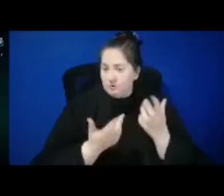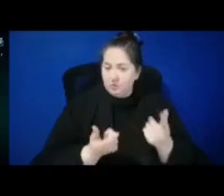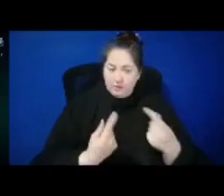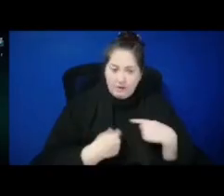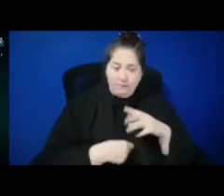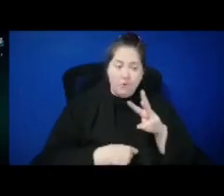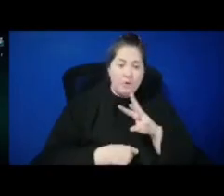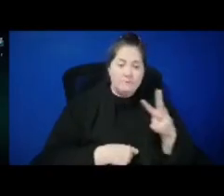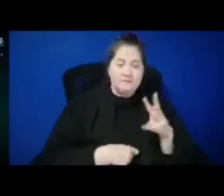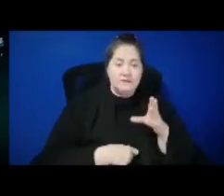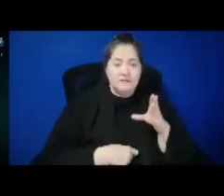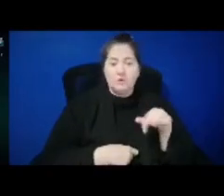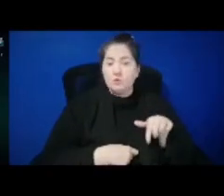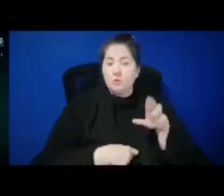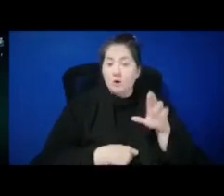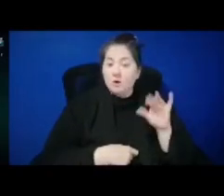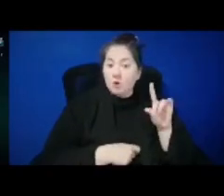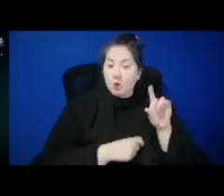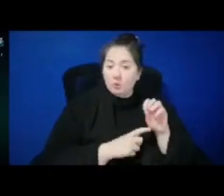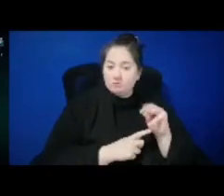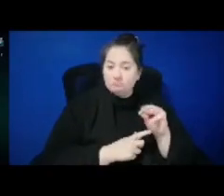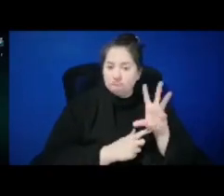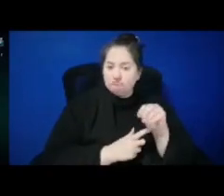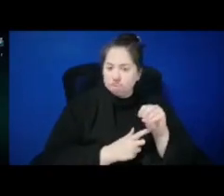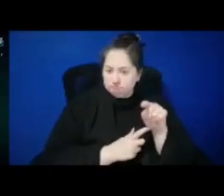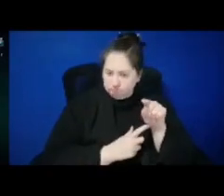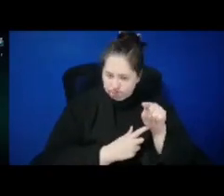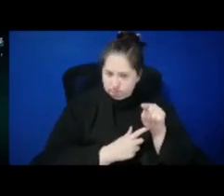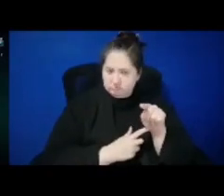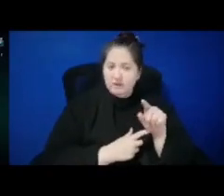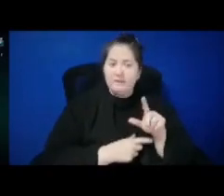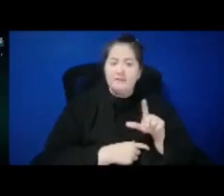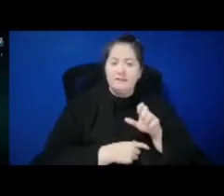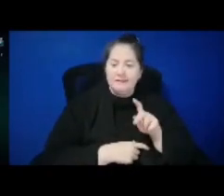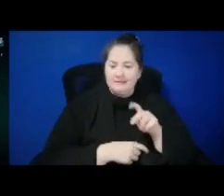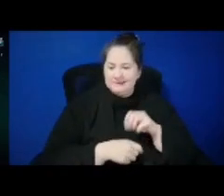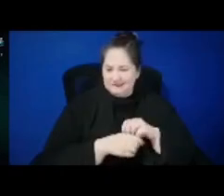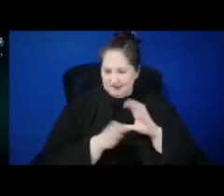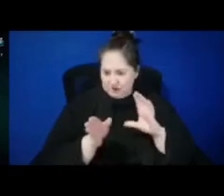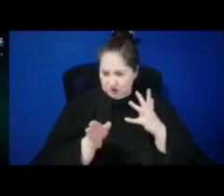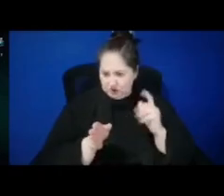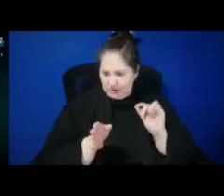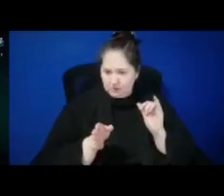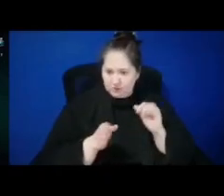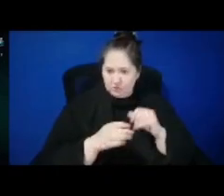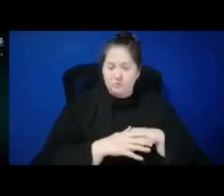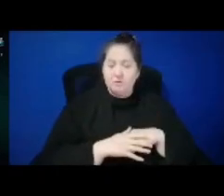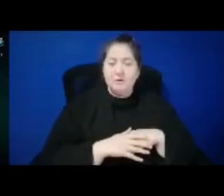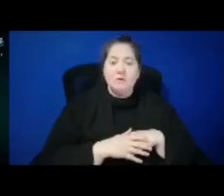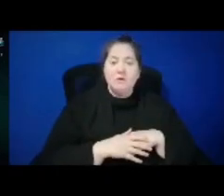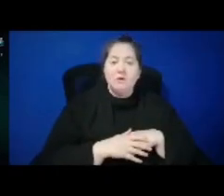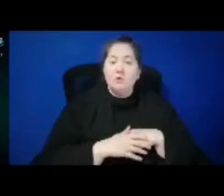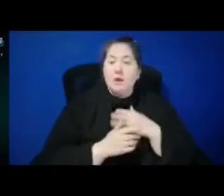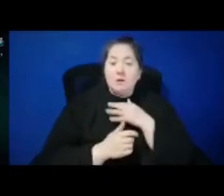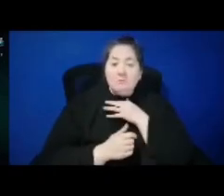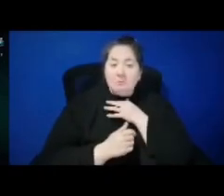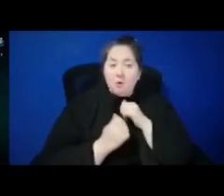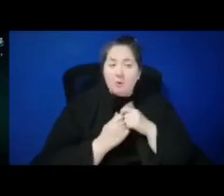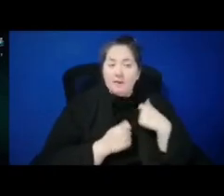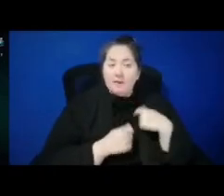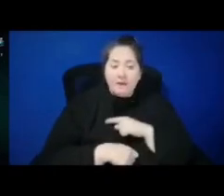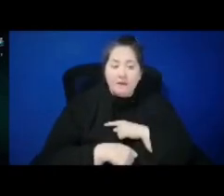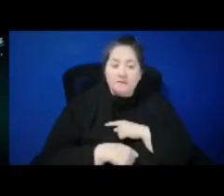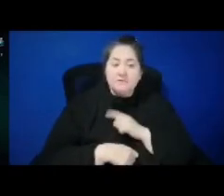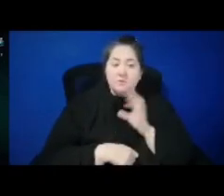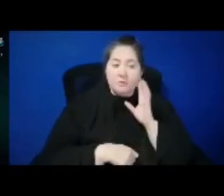to our website. There's a QR code there, and the link to the website should be added into the chat. And you can inquire with us,